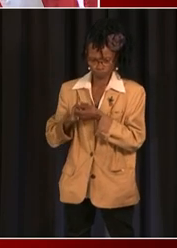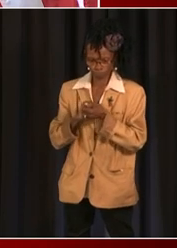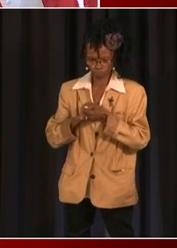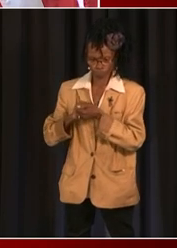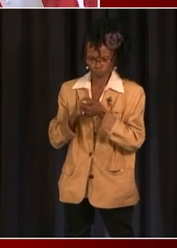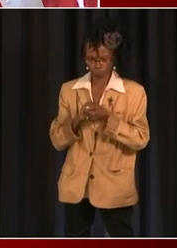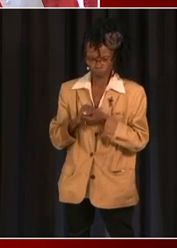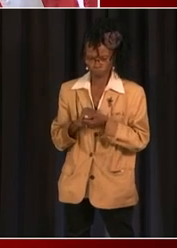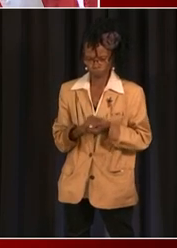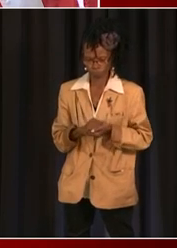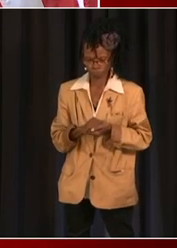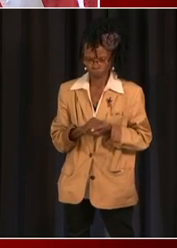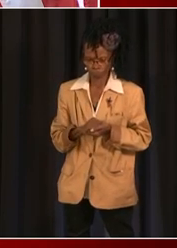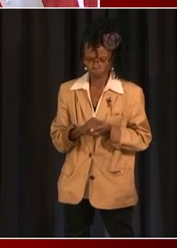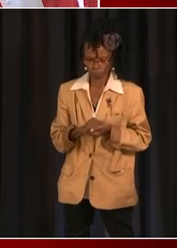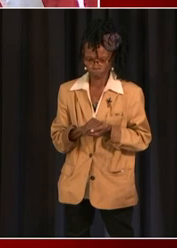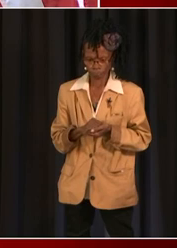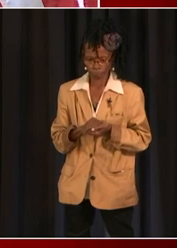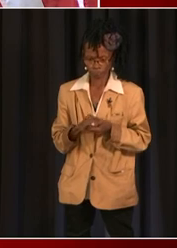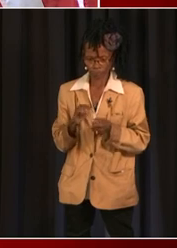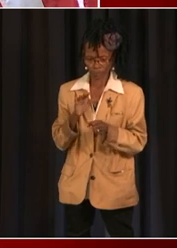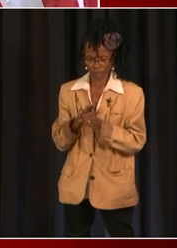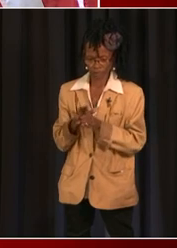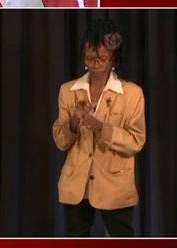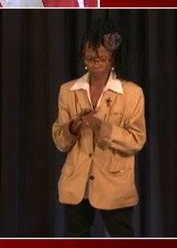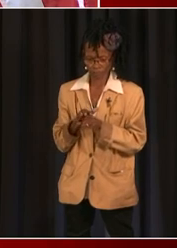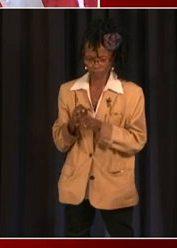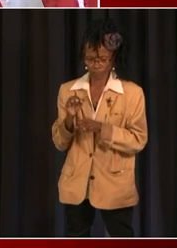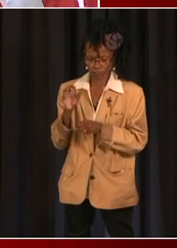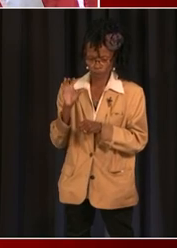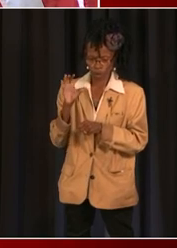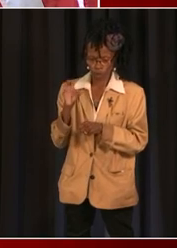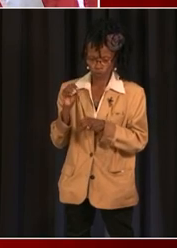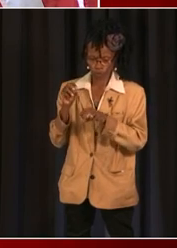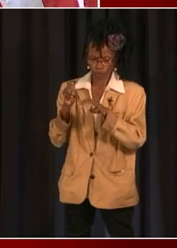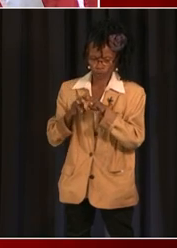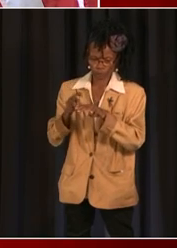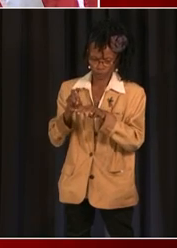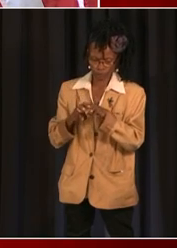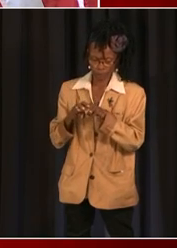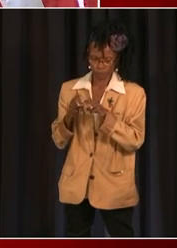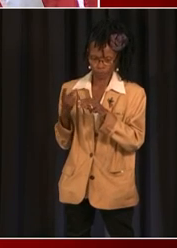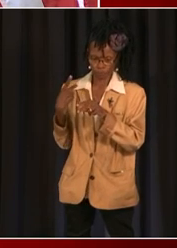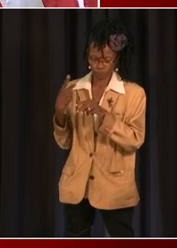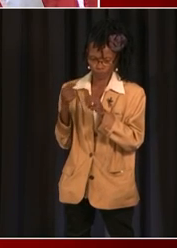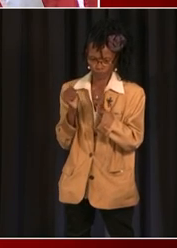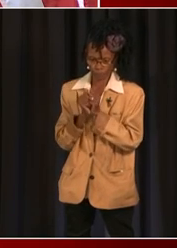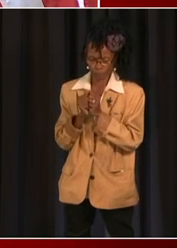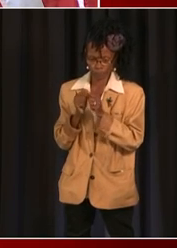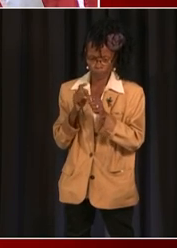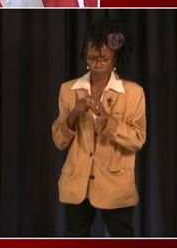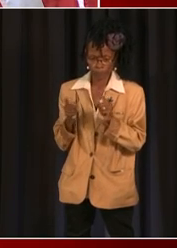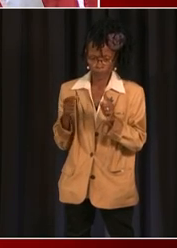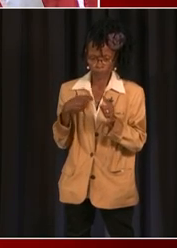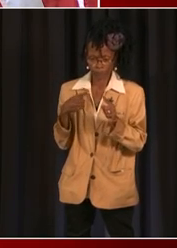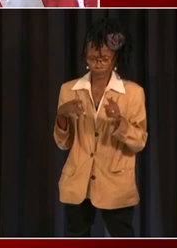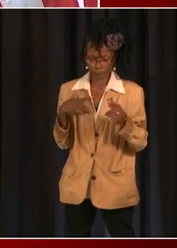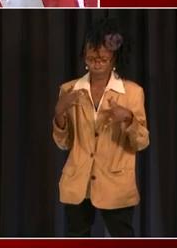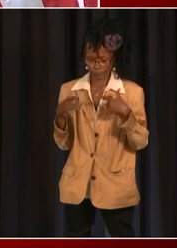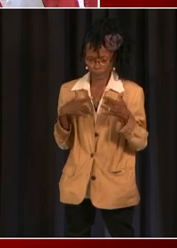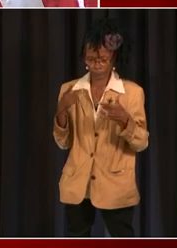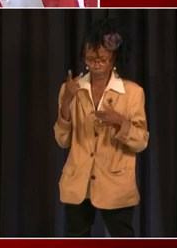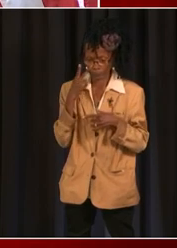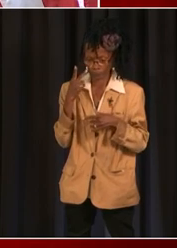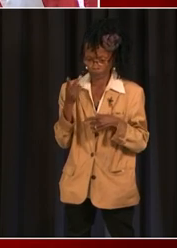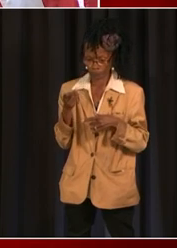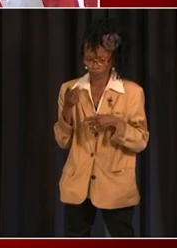last several months. We've even served as co-chairs for COG's Health Official Committee. I'm excited for what the future